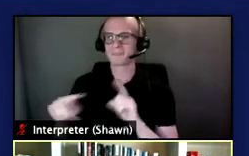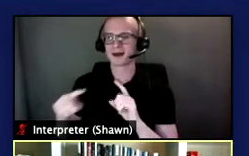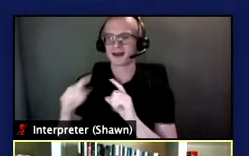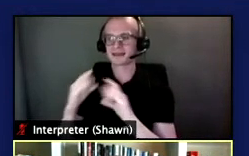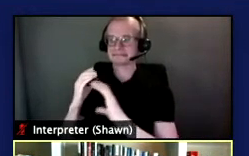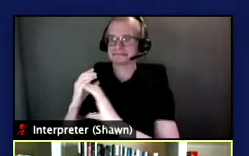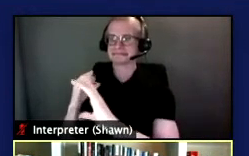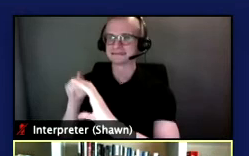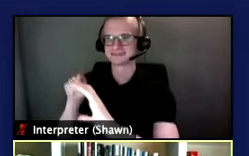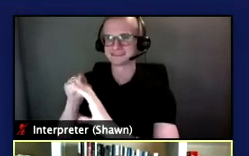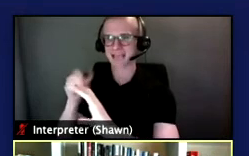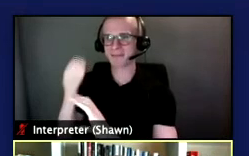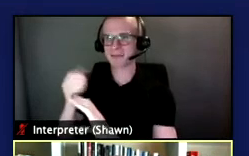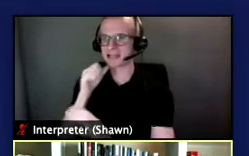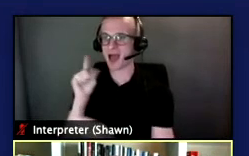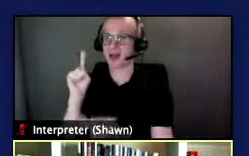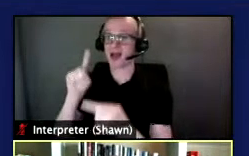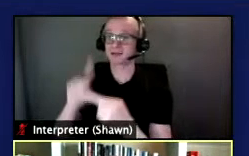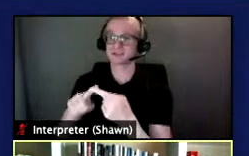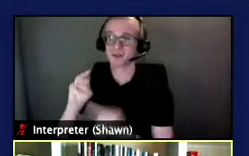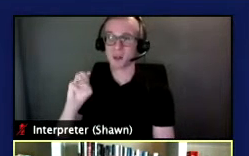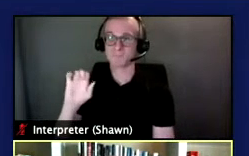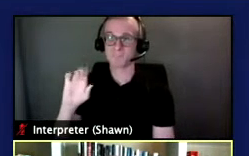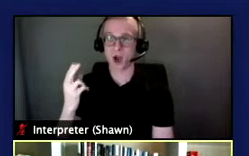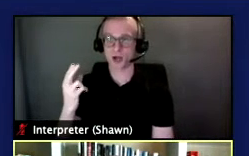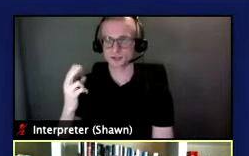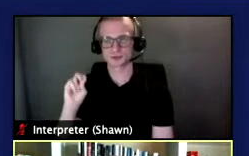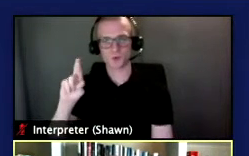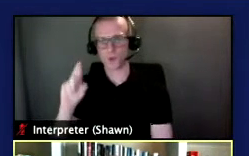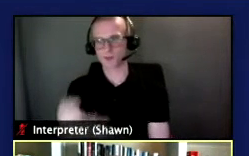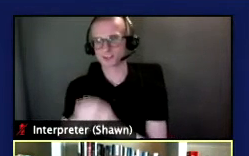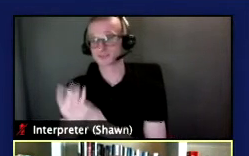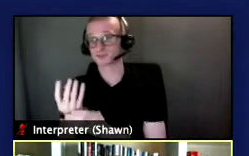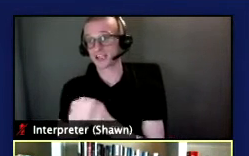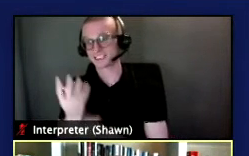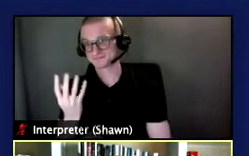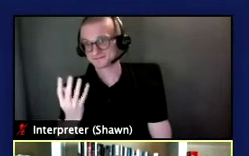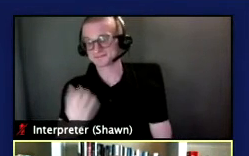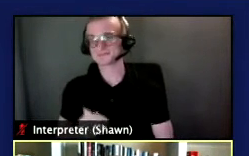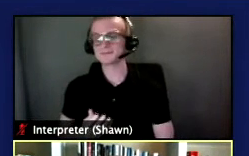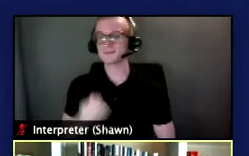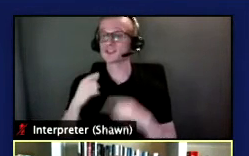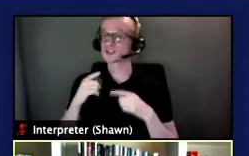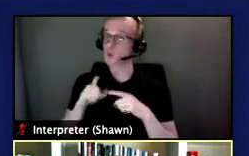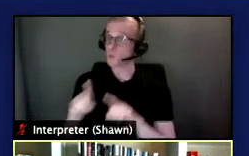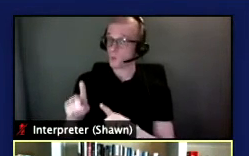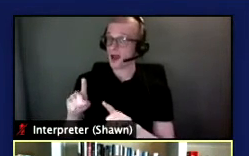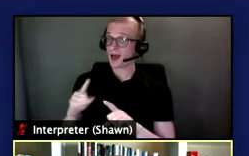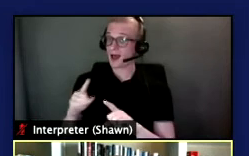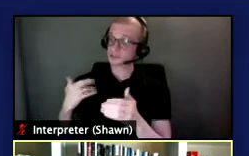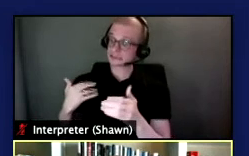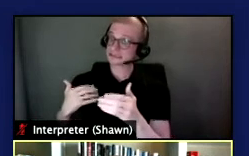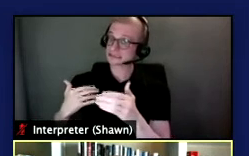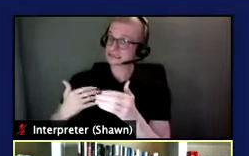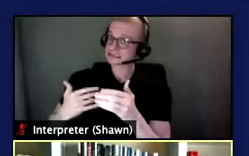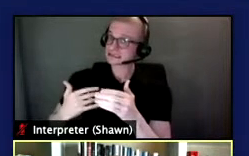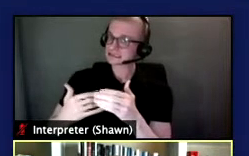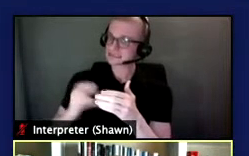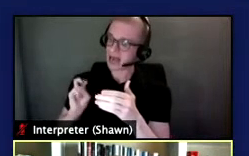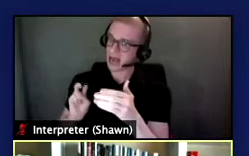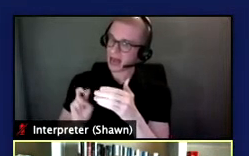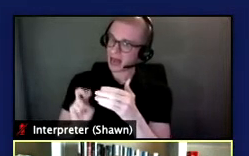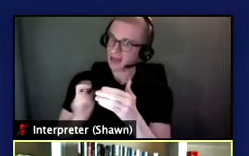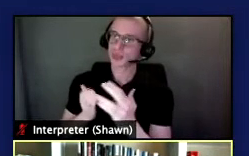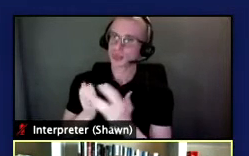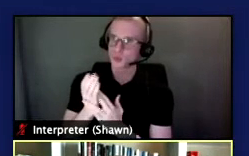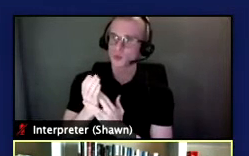And for many of us, it may be the spring. So while we're making our way towards that end of the tunnel, we need to be